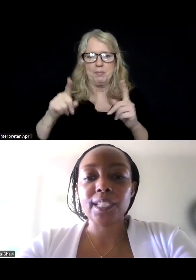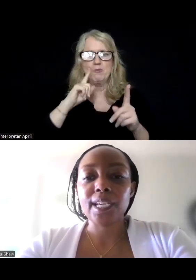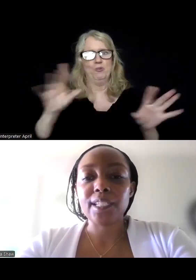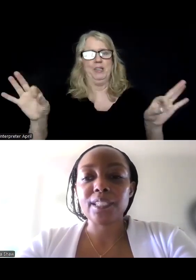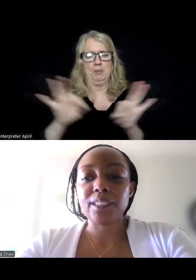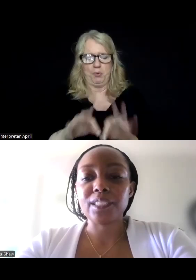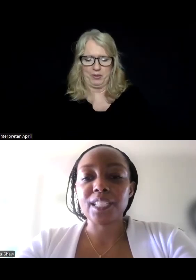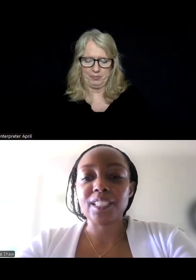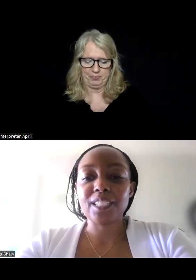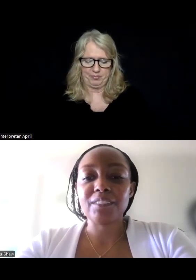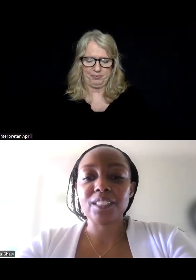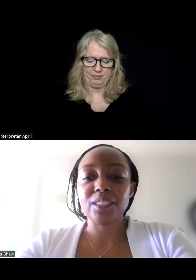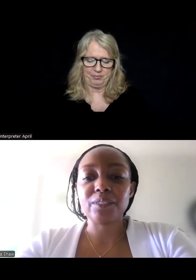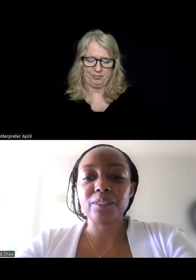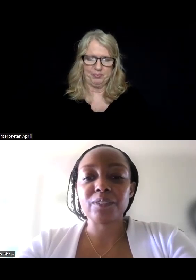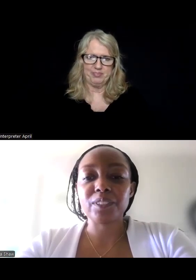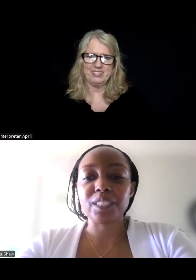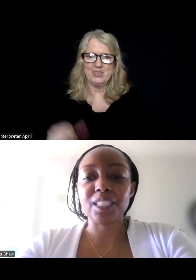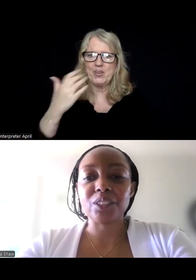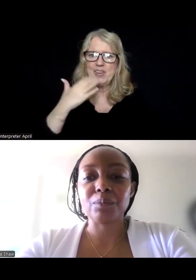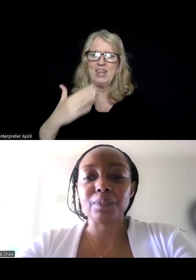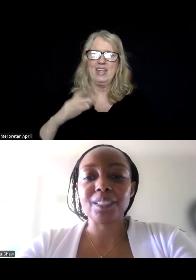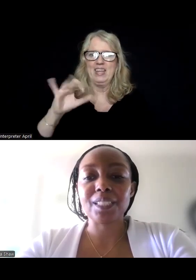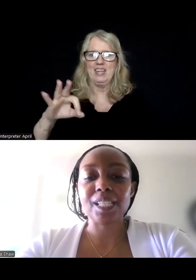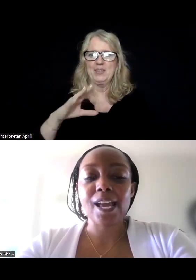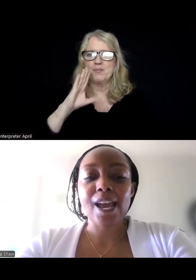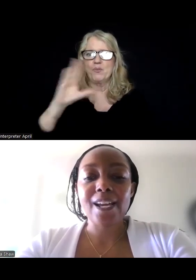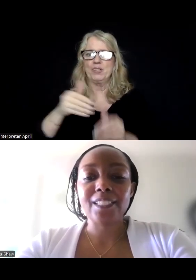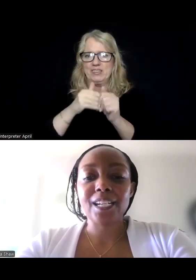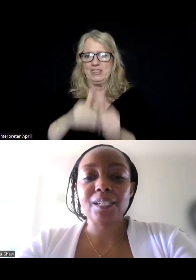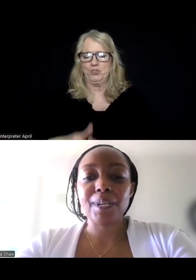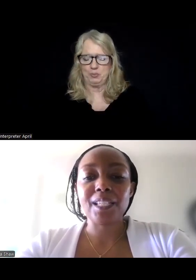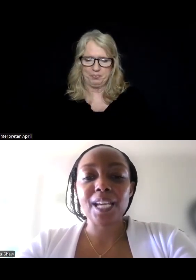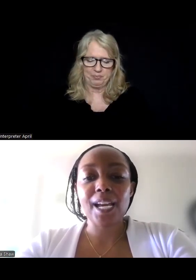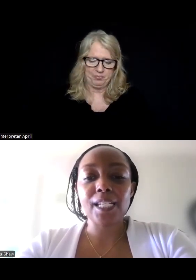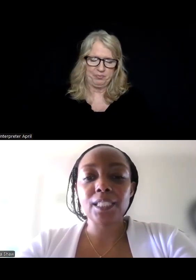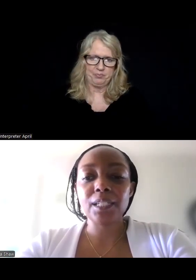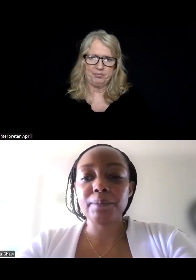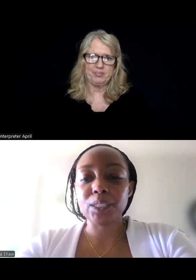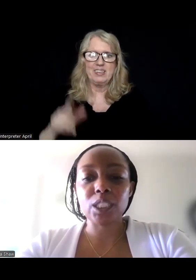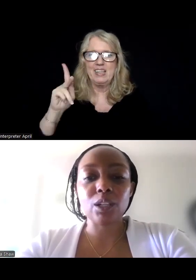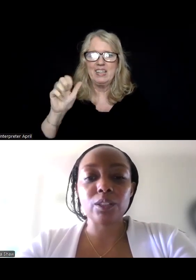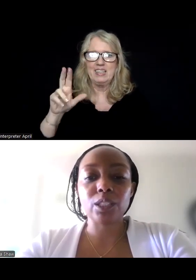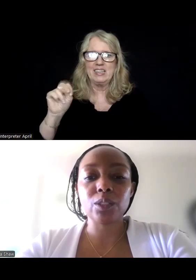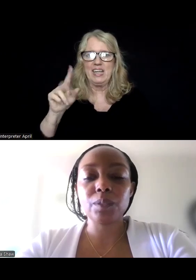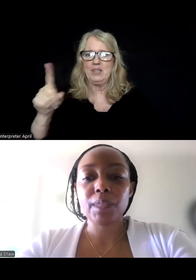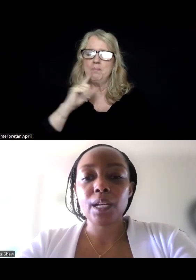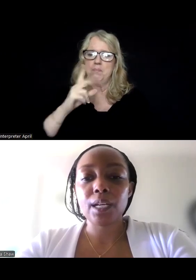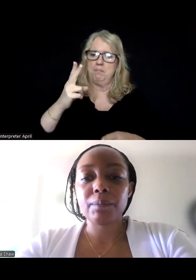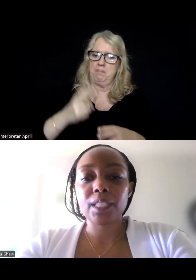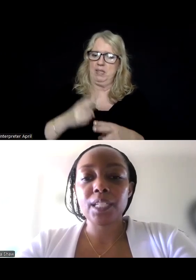important. And I just thank David for his leadership. And then Ken mentioned